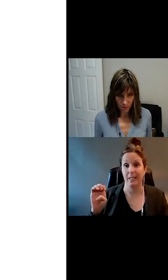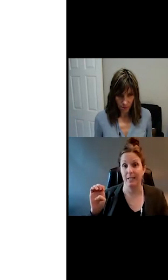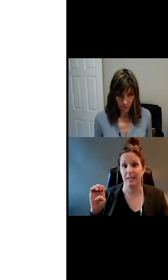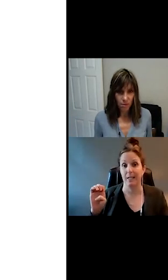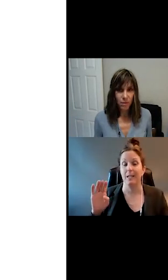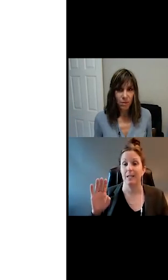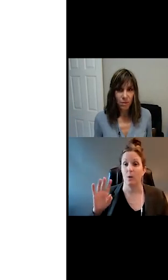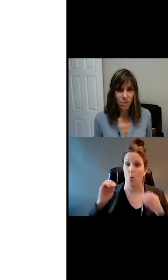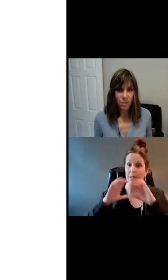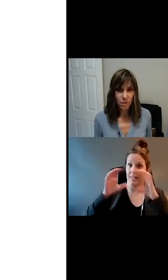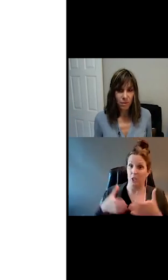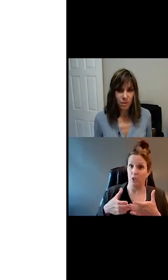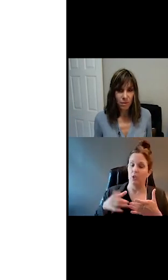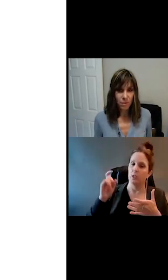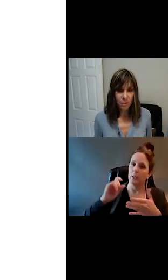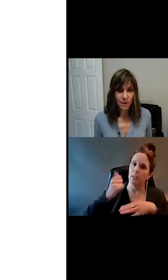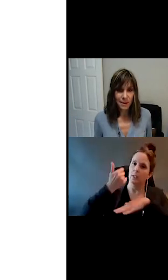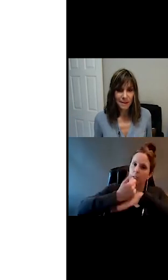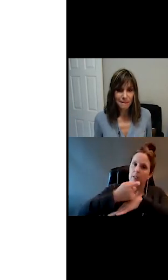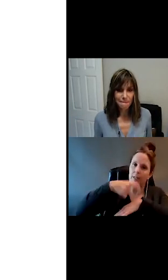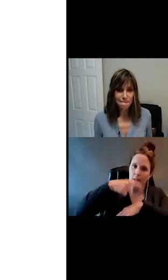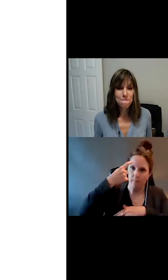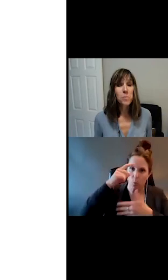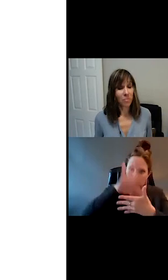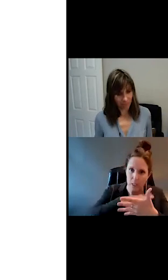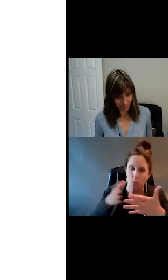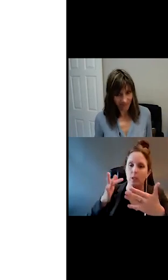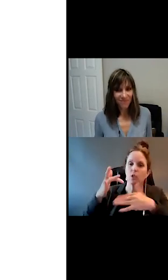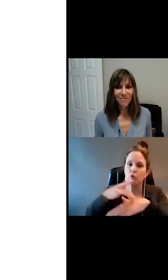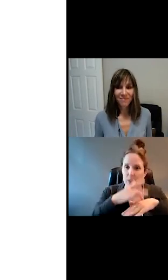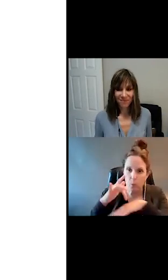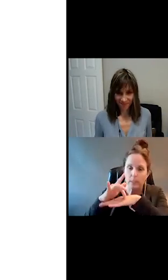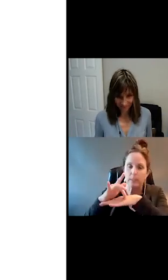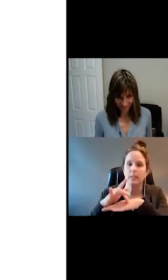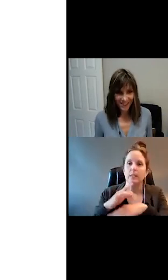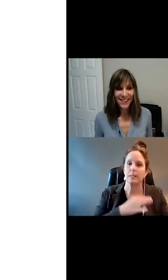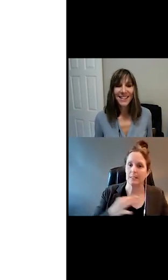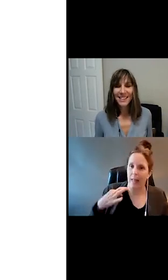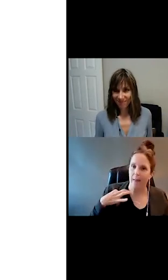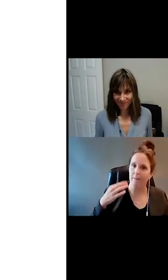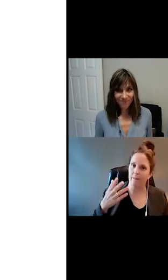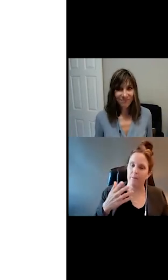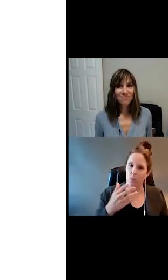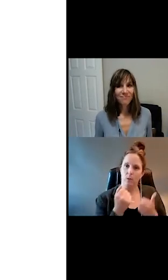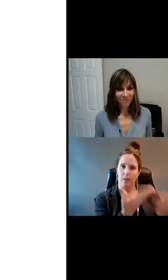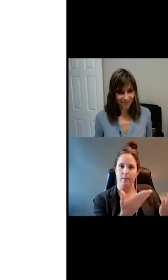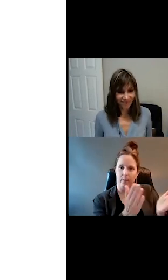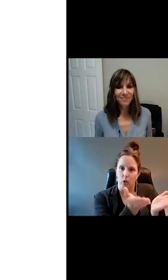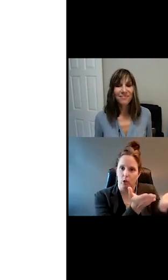administrative allotment of time for scheduling and resources, time and staff for delivering cessation services.